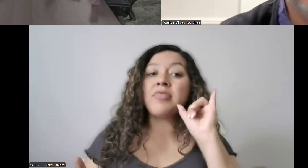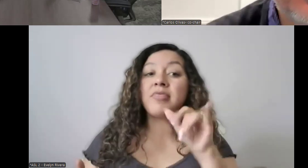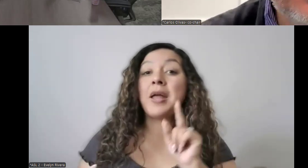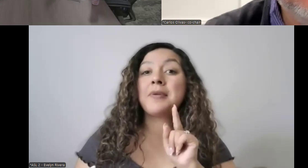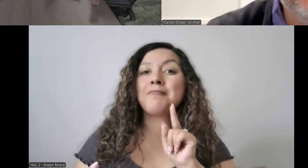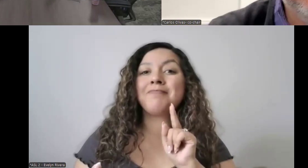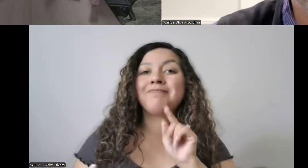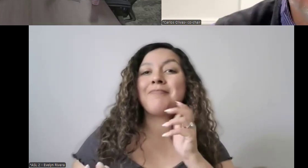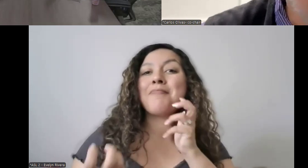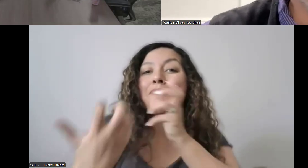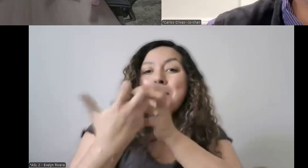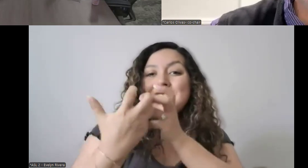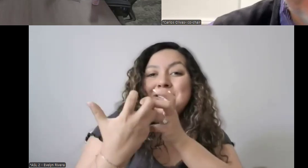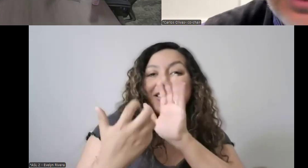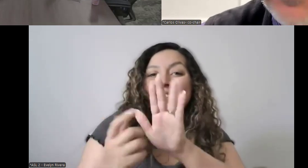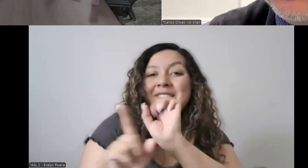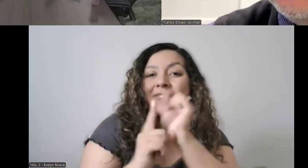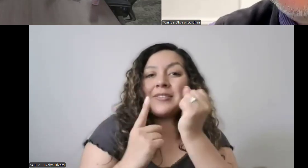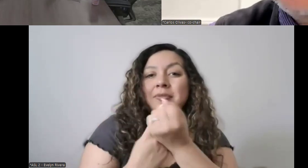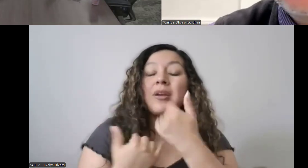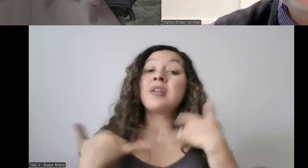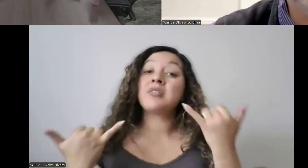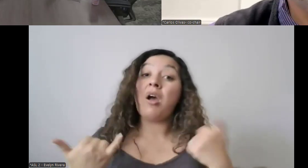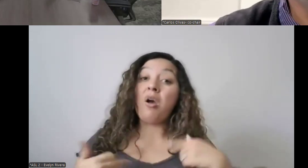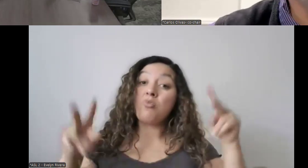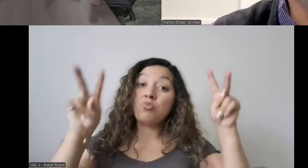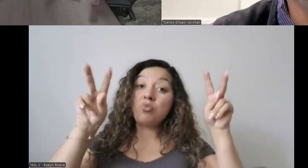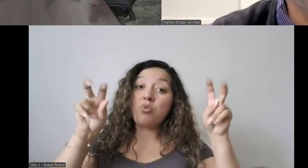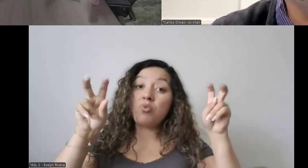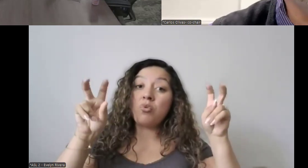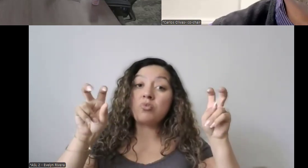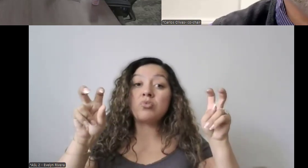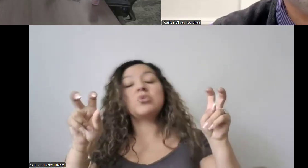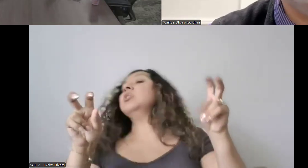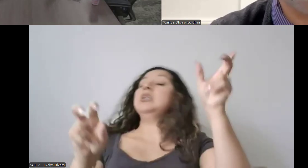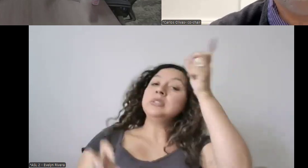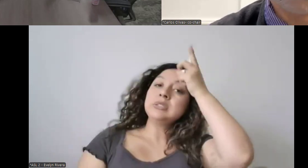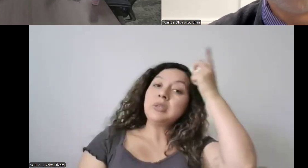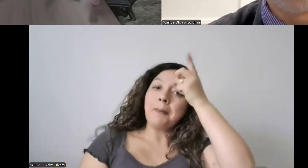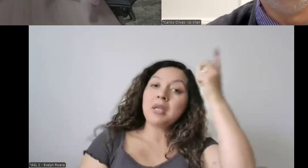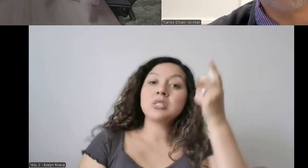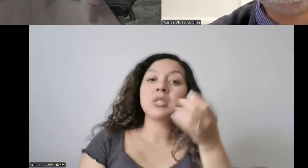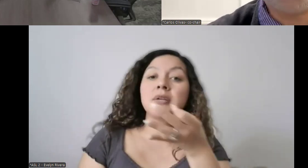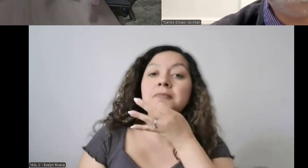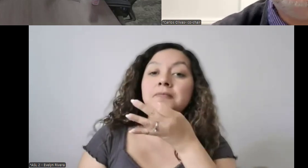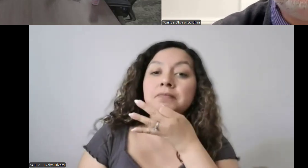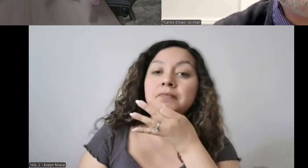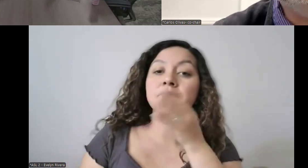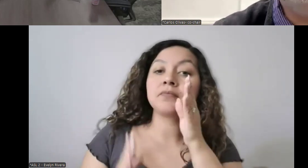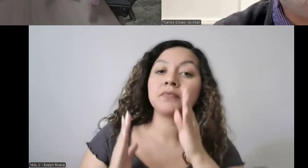at. And I'm going to quote a dementia expert who